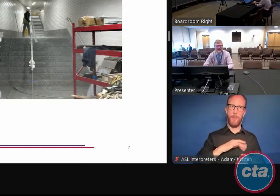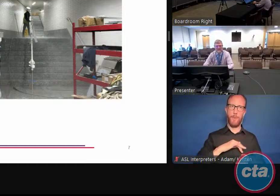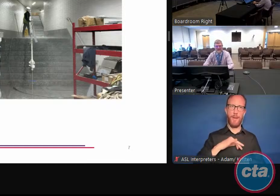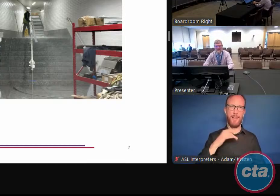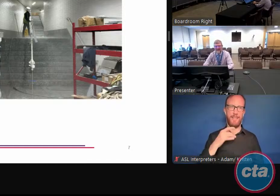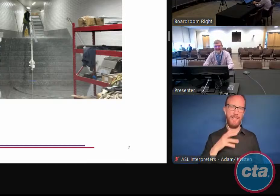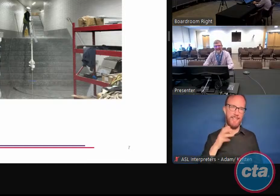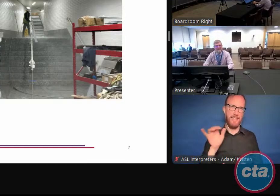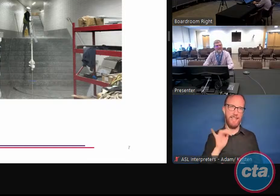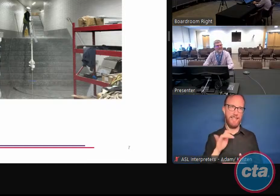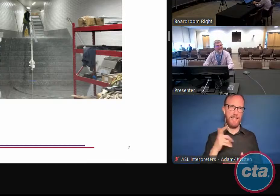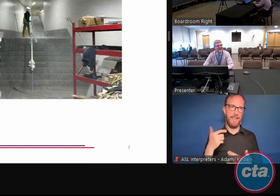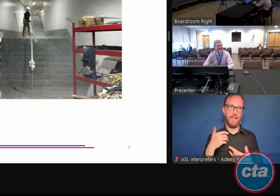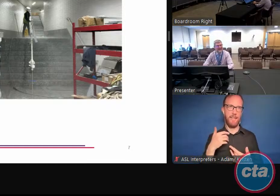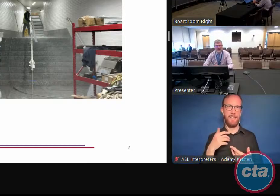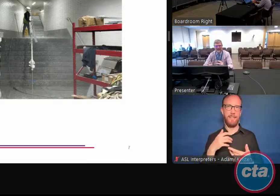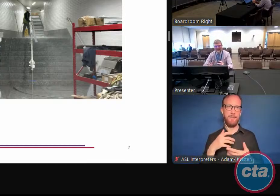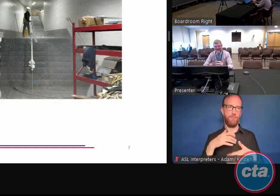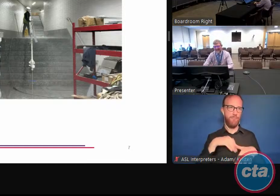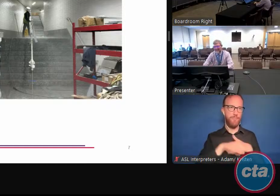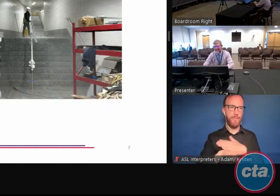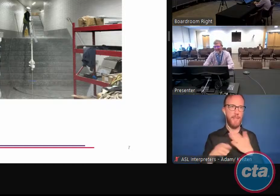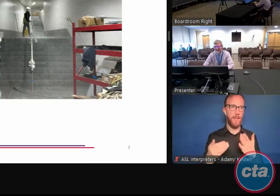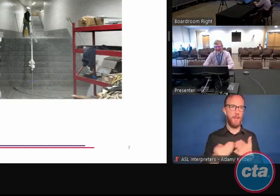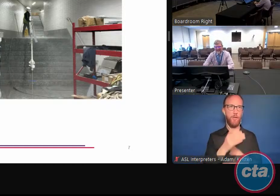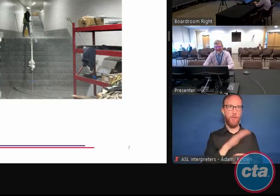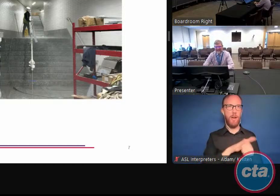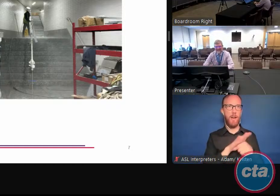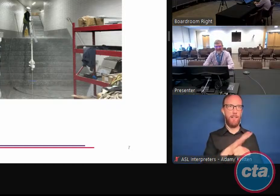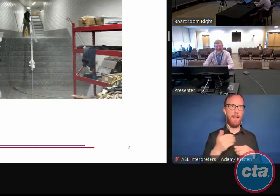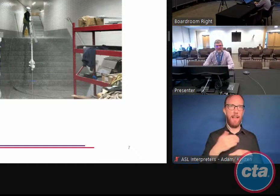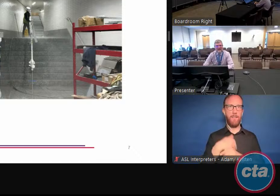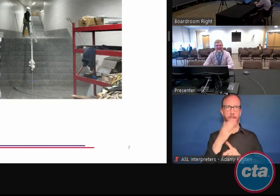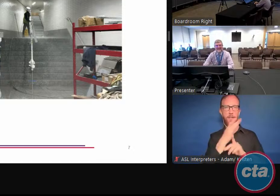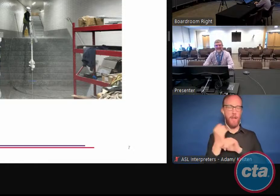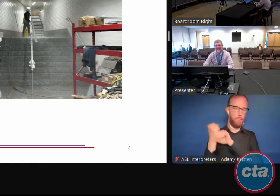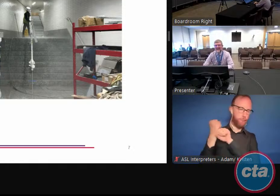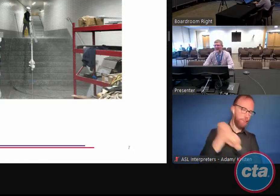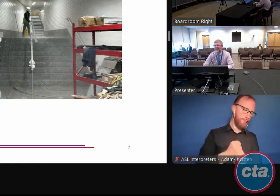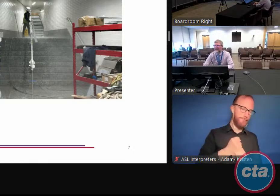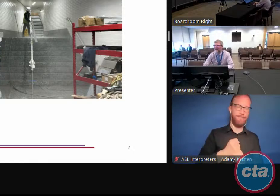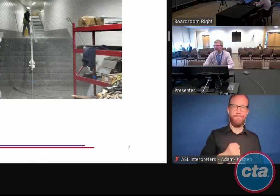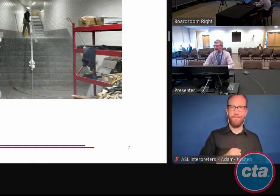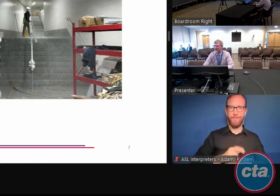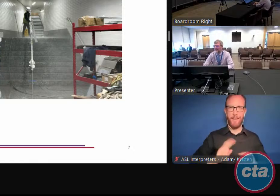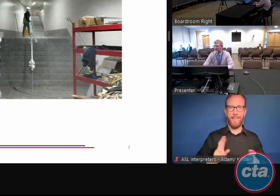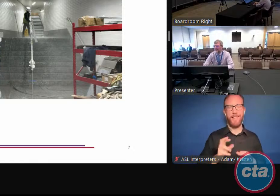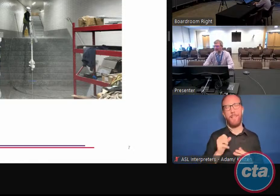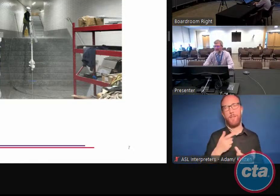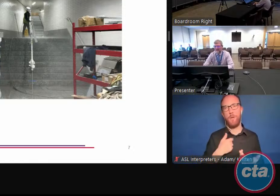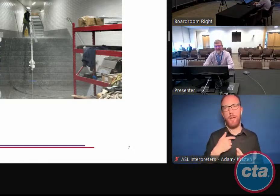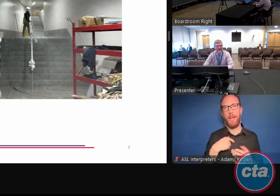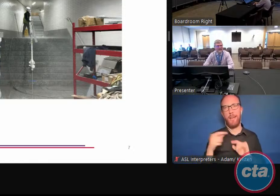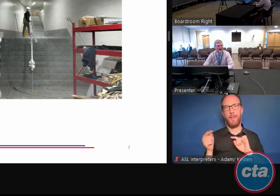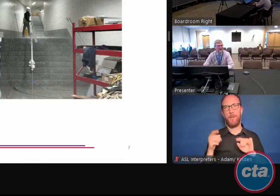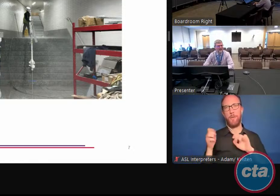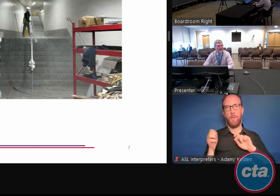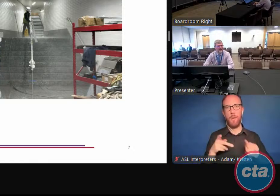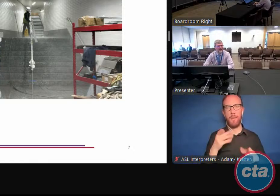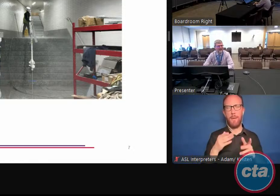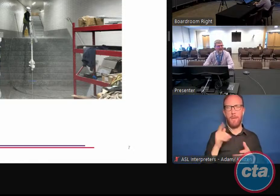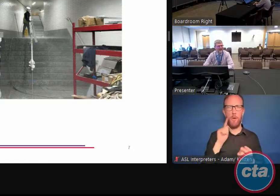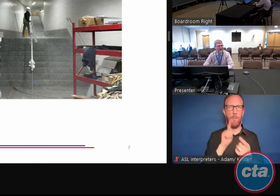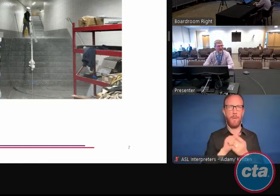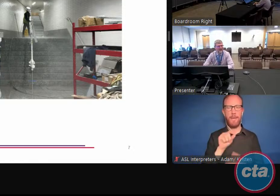moment. So it's a turnstile, right? Yep. And I went back to it. I don't know if any of you have had the privilege of meeting Graham Garfield.